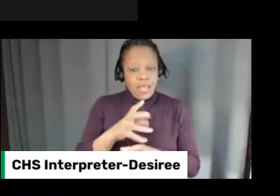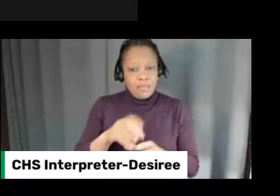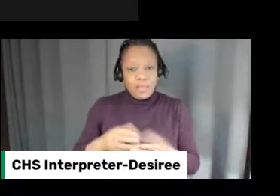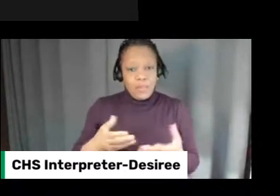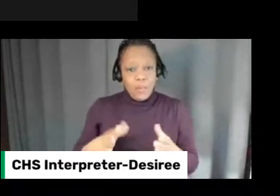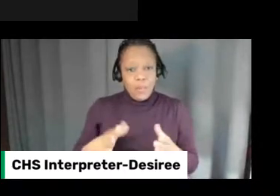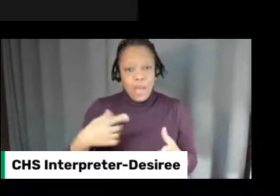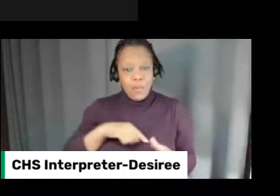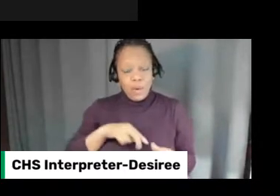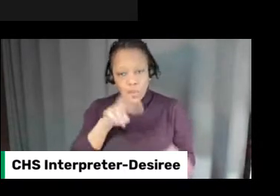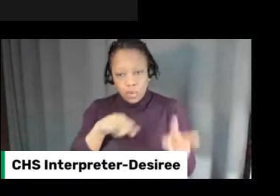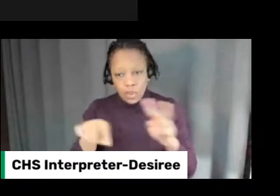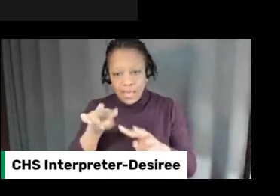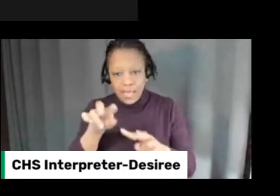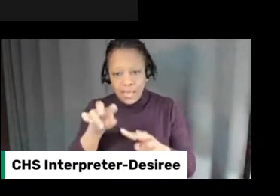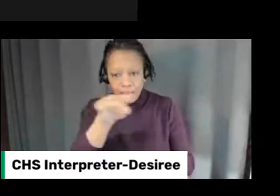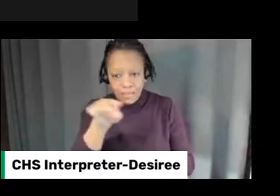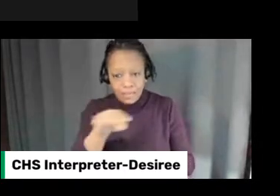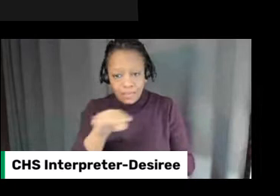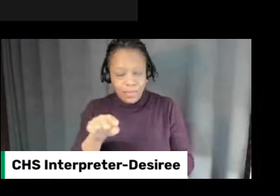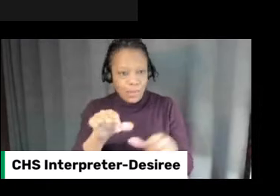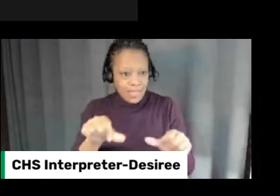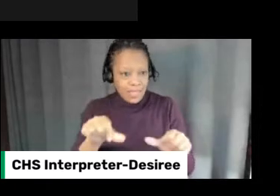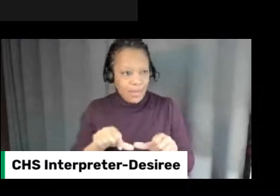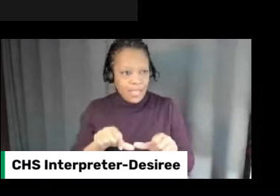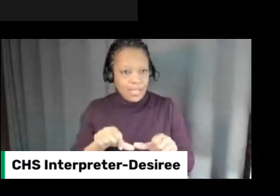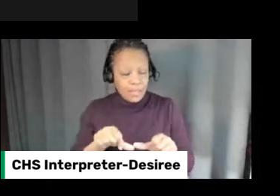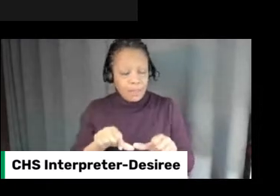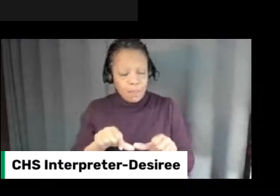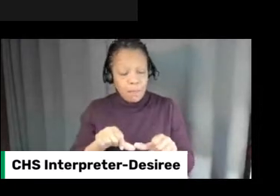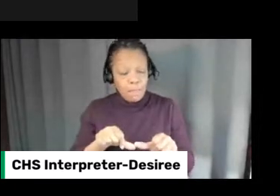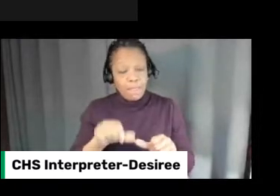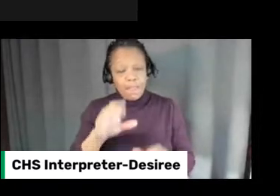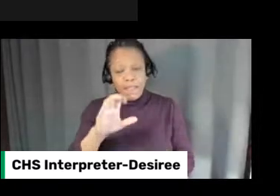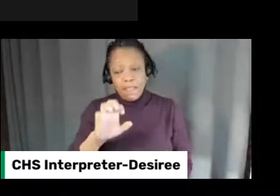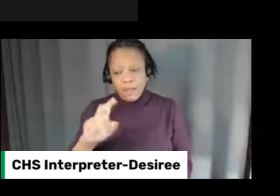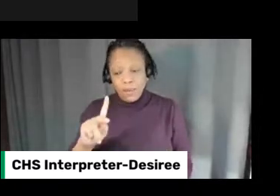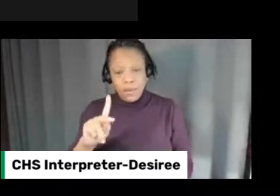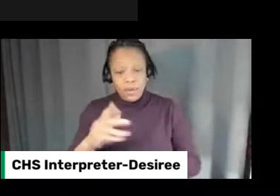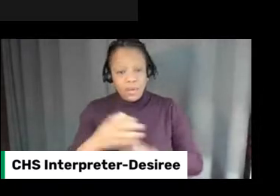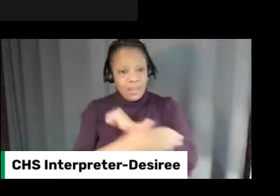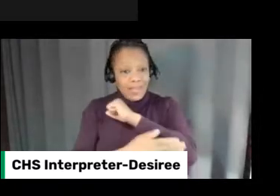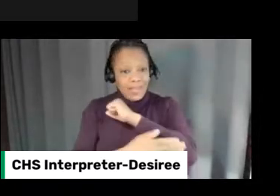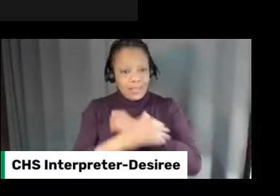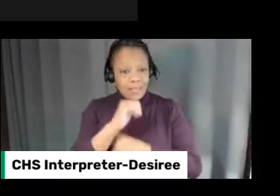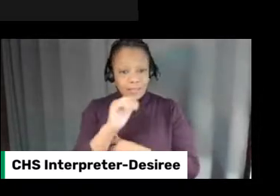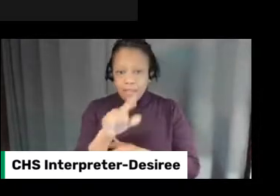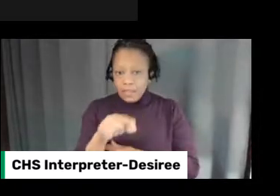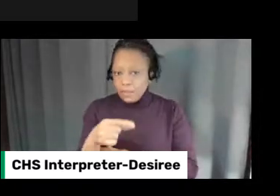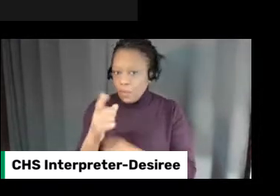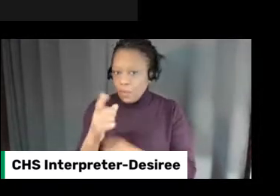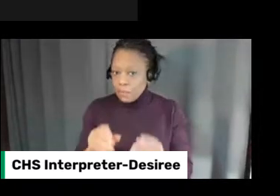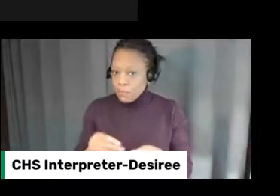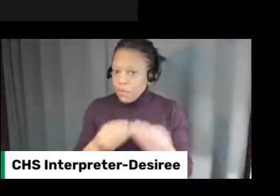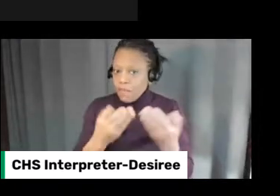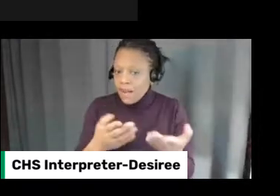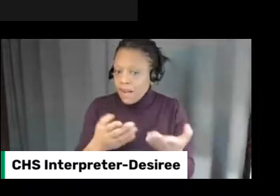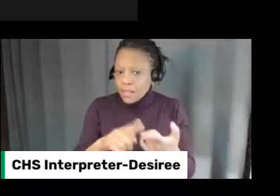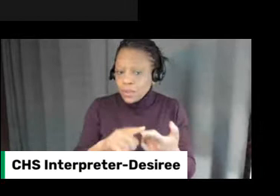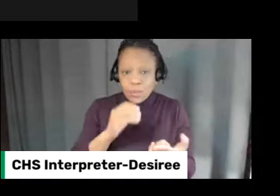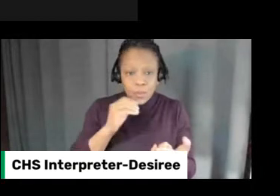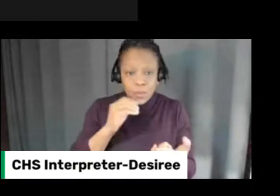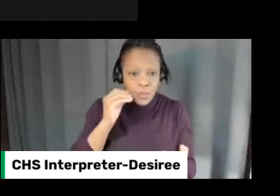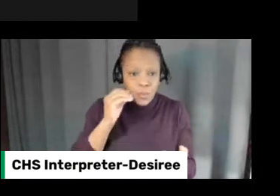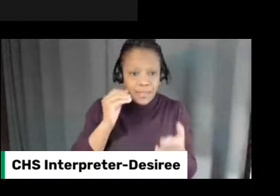and to ensure that Cook County was not only providing to Cook County residents, but also investing in our